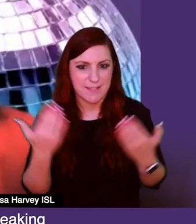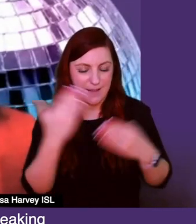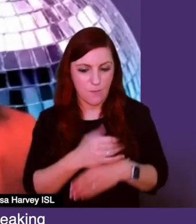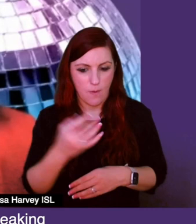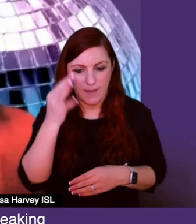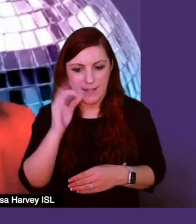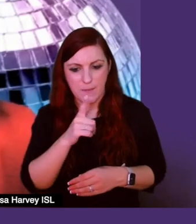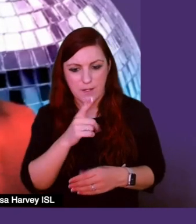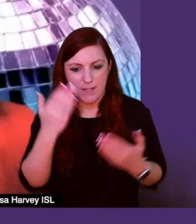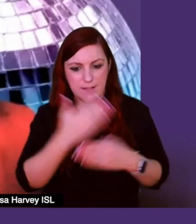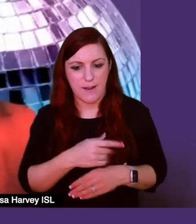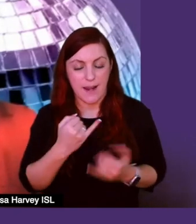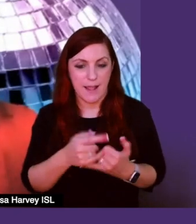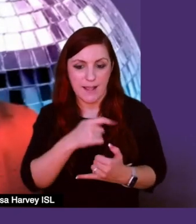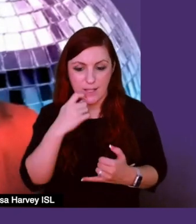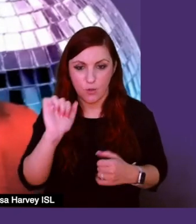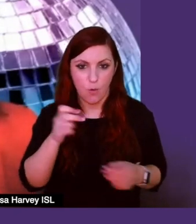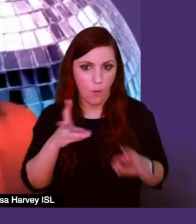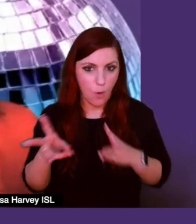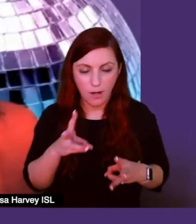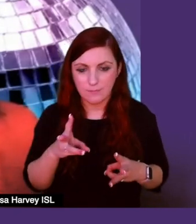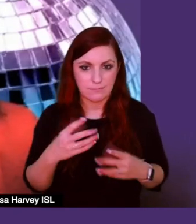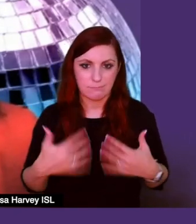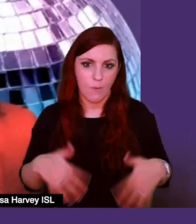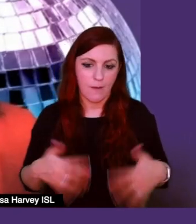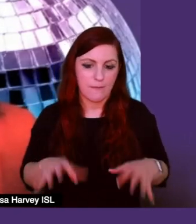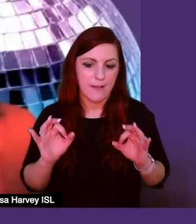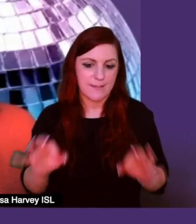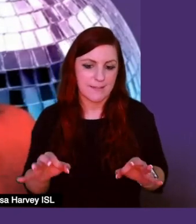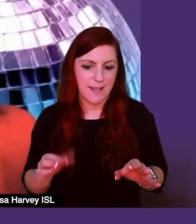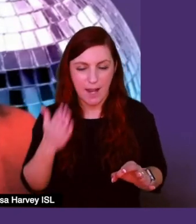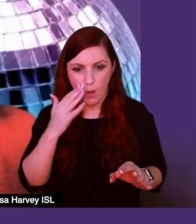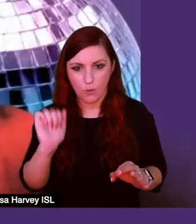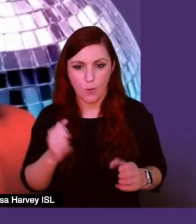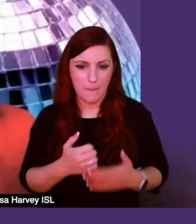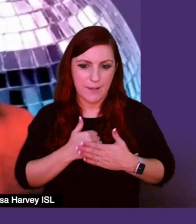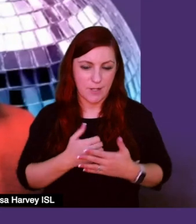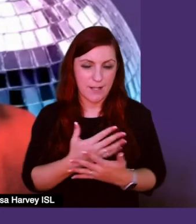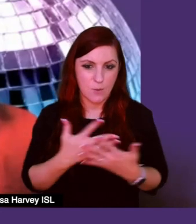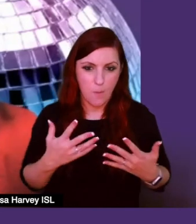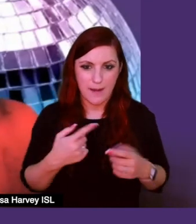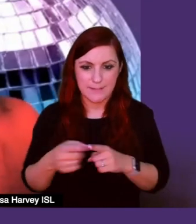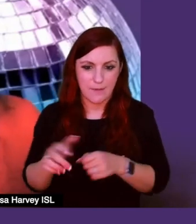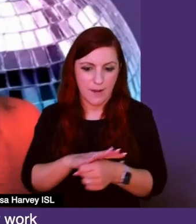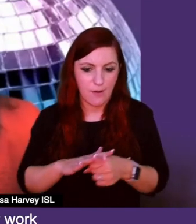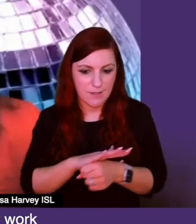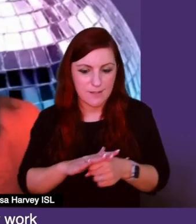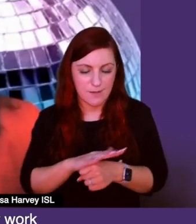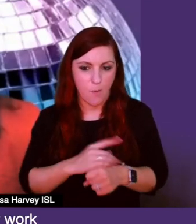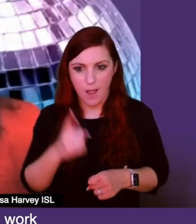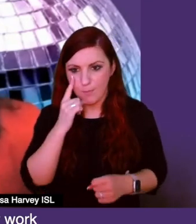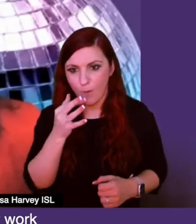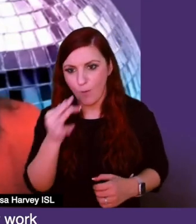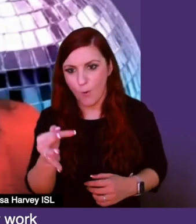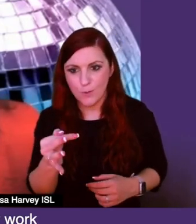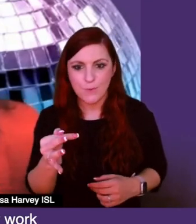guest speakers. And as I say, your work is just absolutely fantastic and you're talented in so many areas. So I'm really